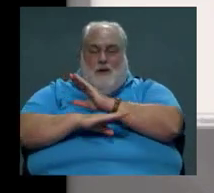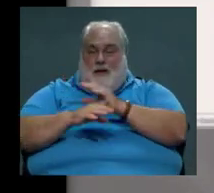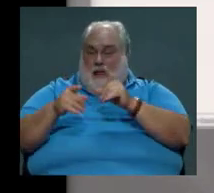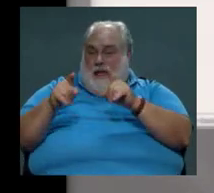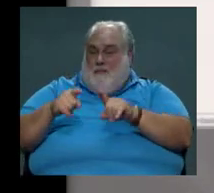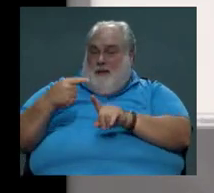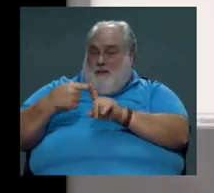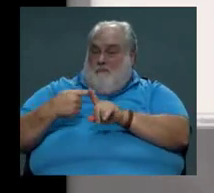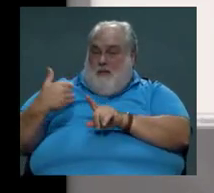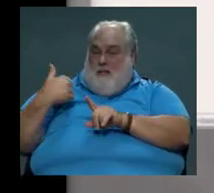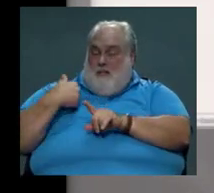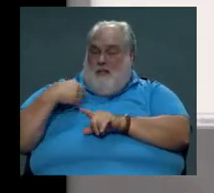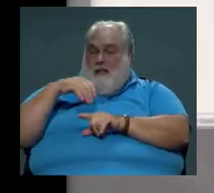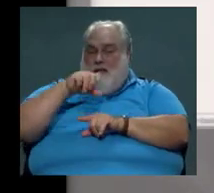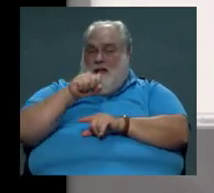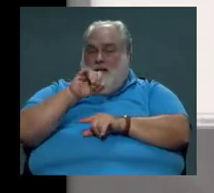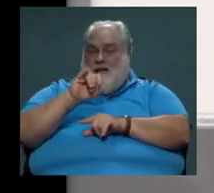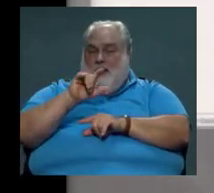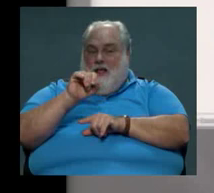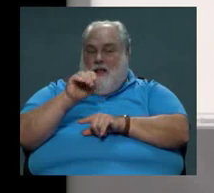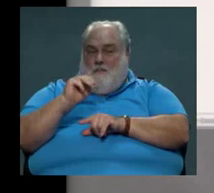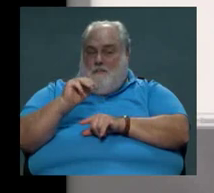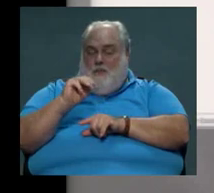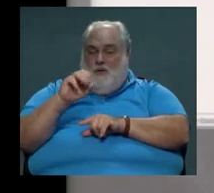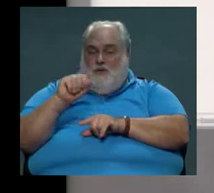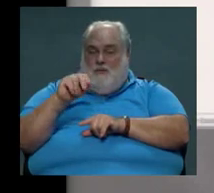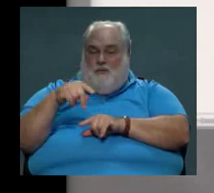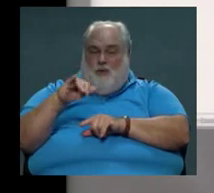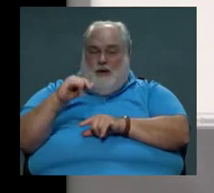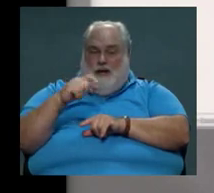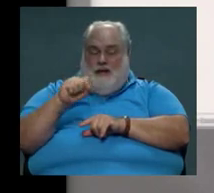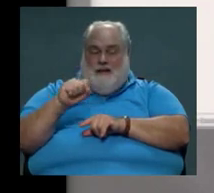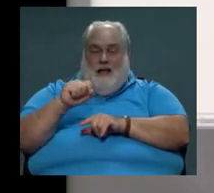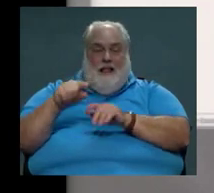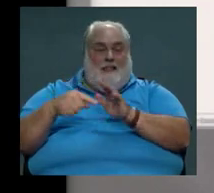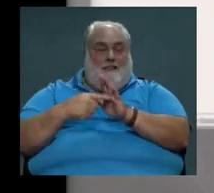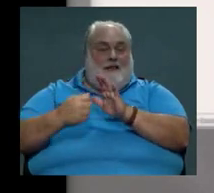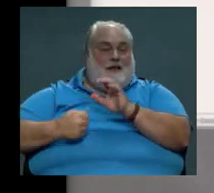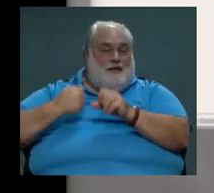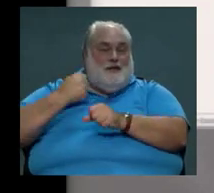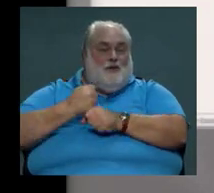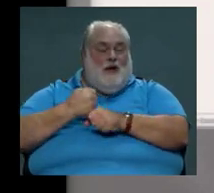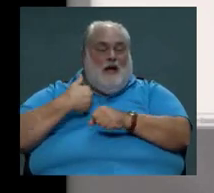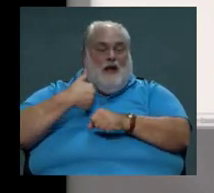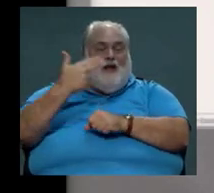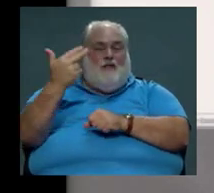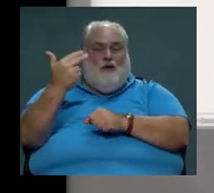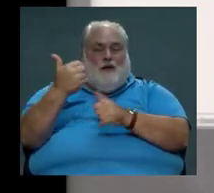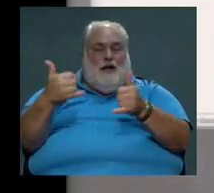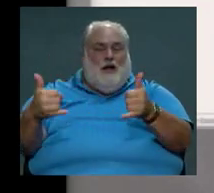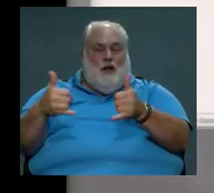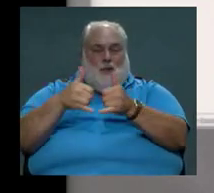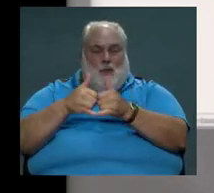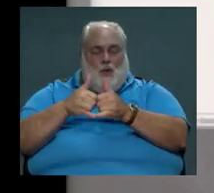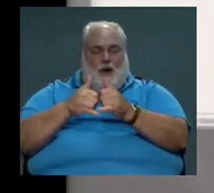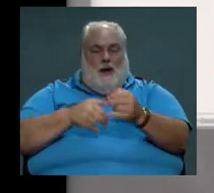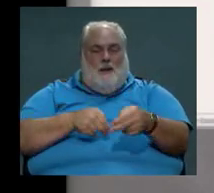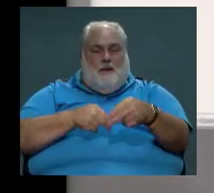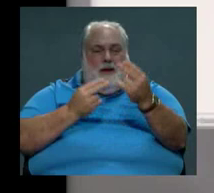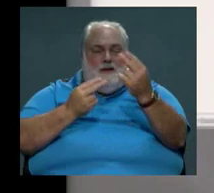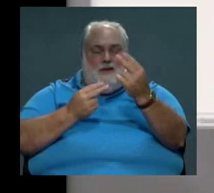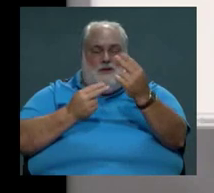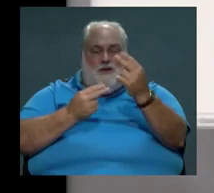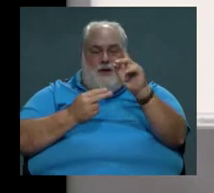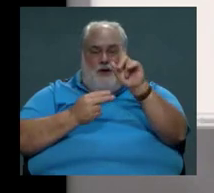last month. This year, we had 13 award nominations across various categories. Only